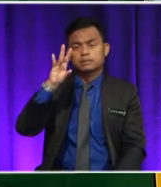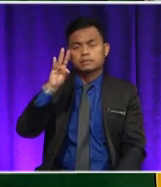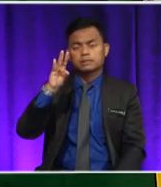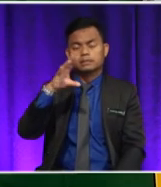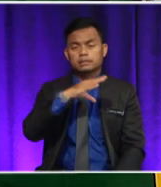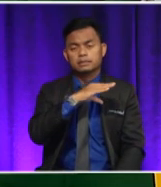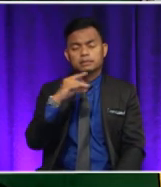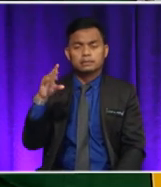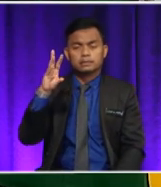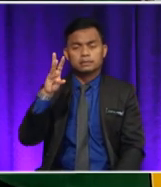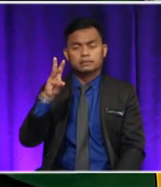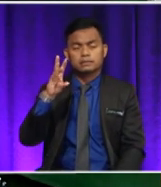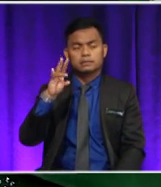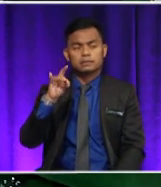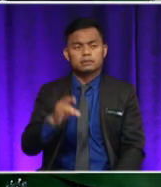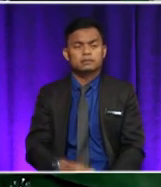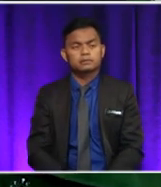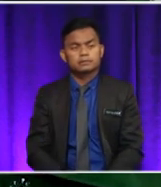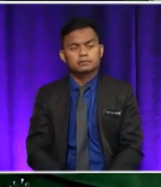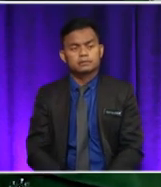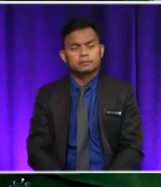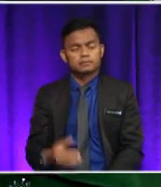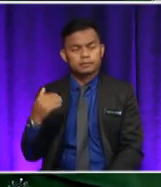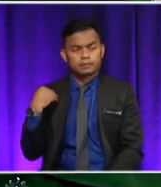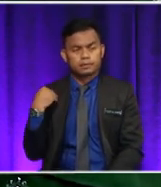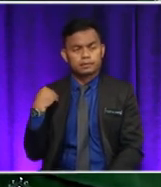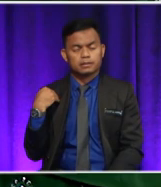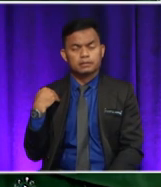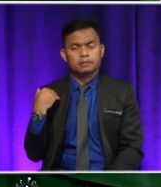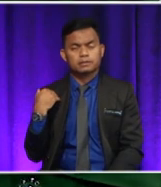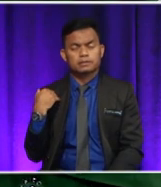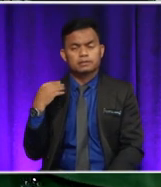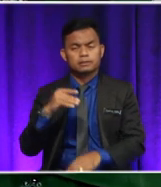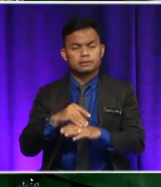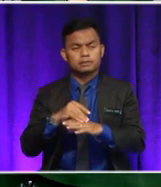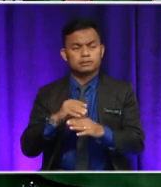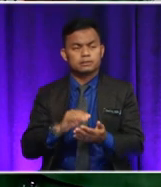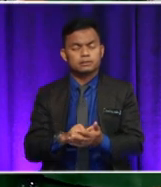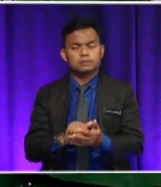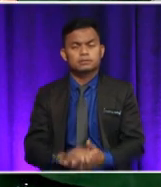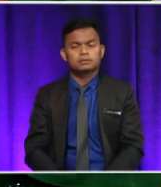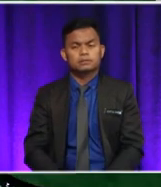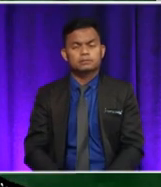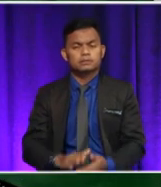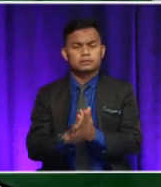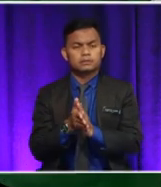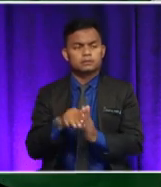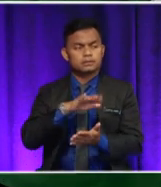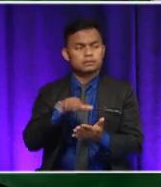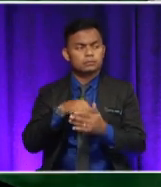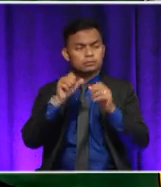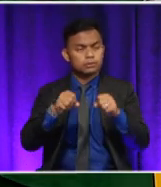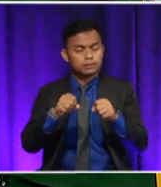Okay, as we could see, there's an article over there. So I would like the help of our friends to read it out loud for